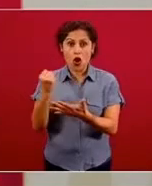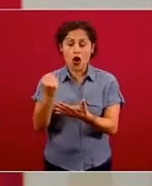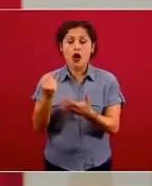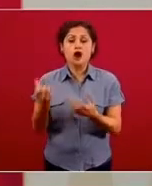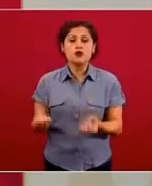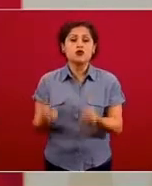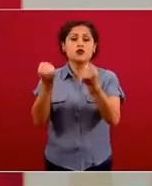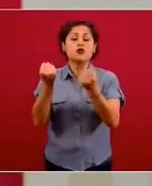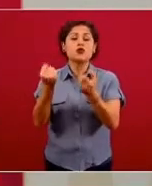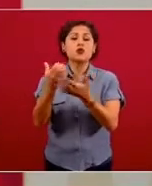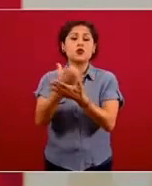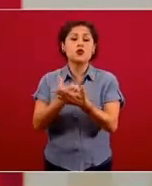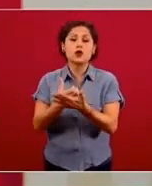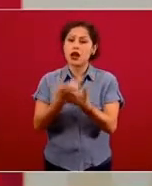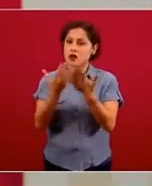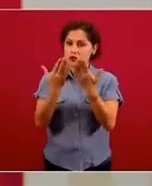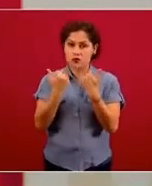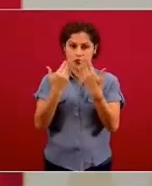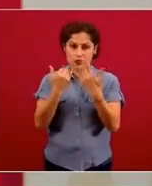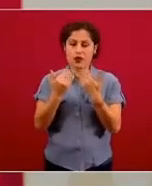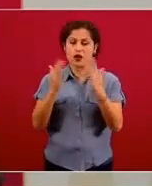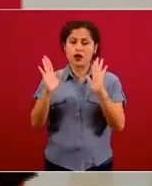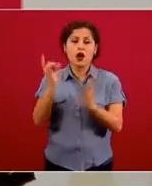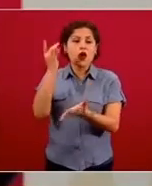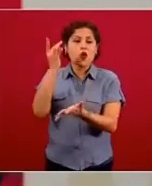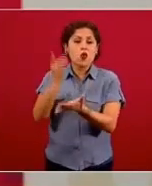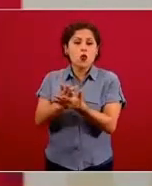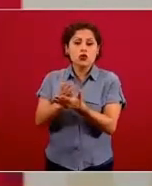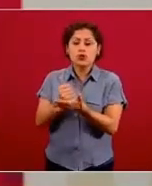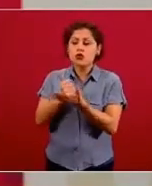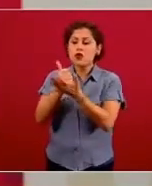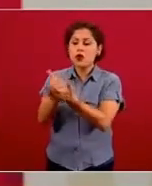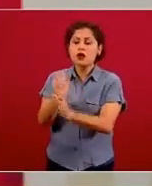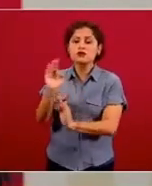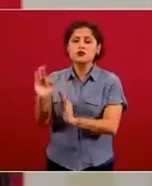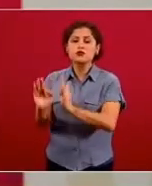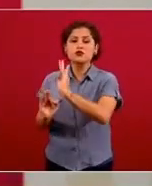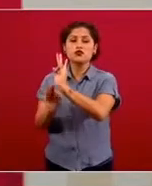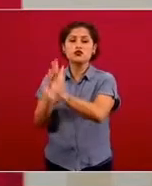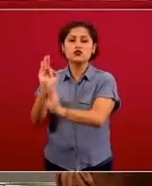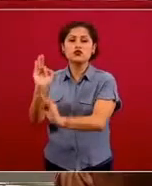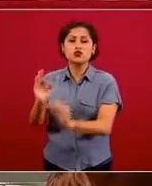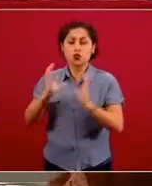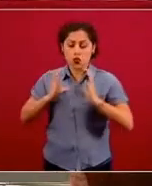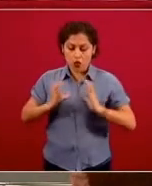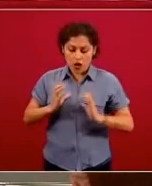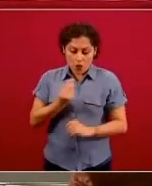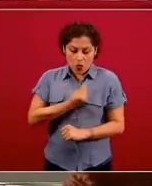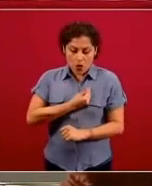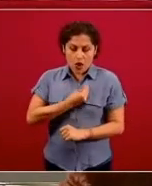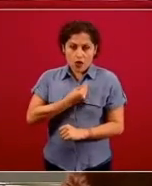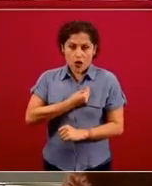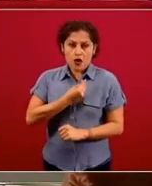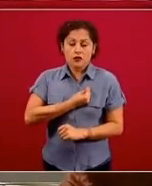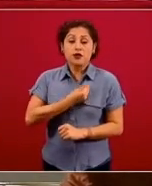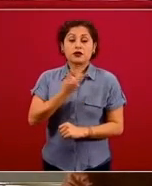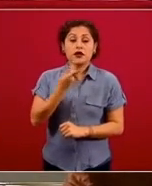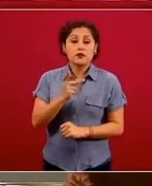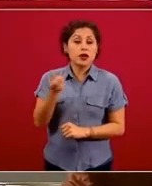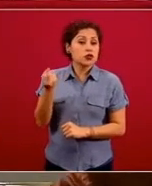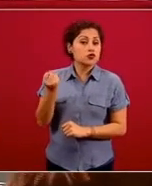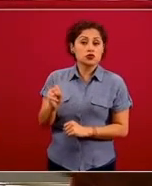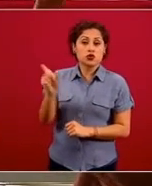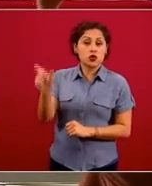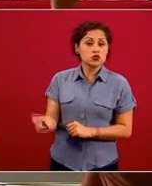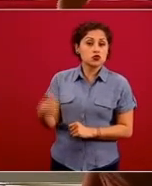who are in critical condition, we've seen that taking these measures that I talked about is important to be able to